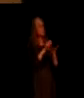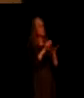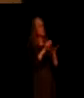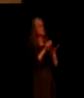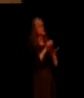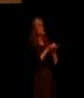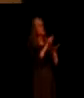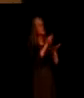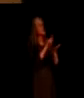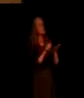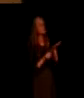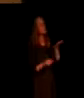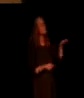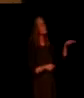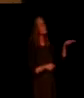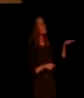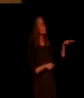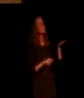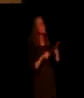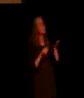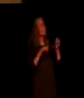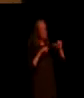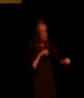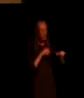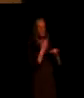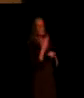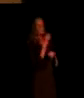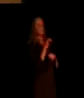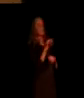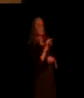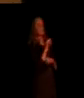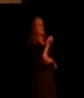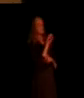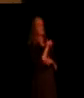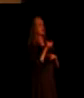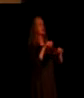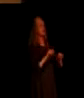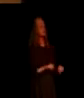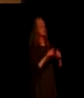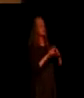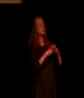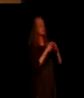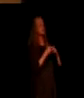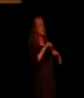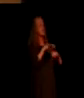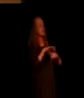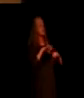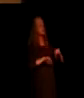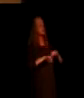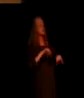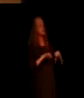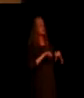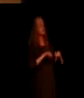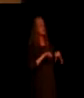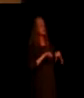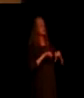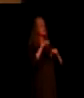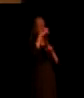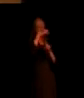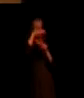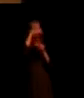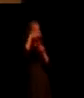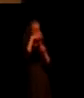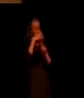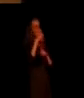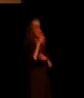said, here's the kind of thing that NASA can start doing in Earth science, is not just using the satellite